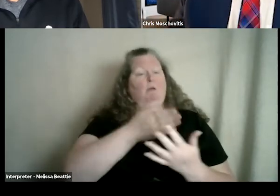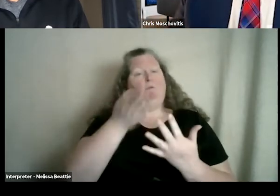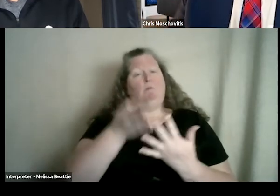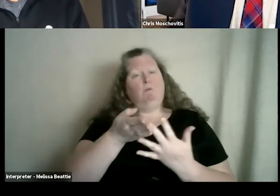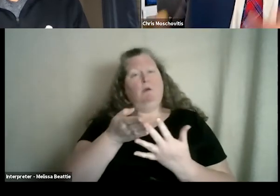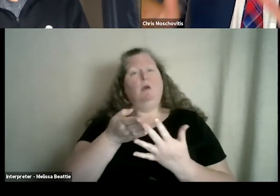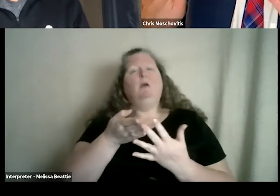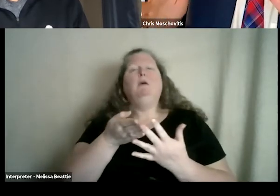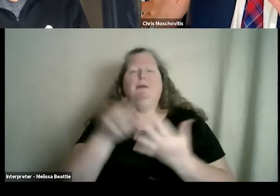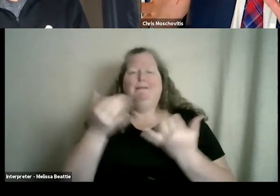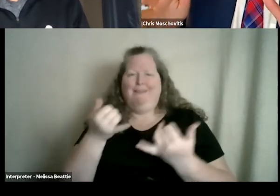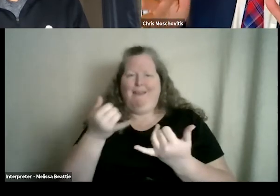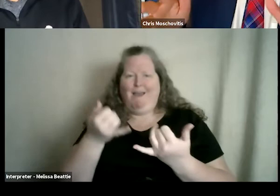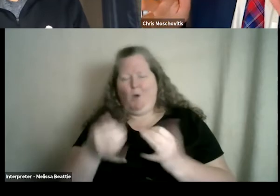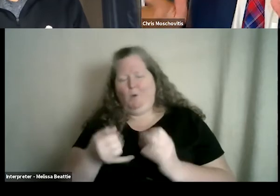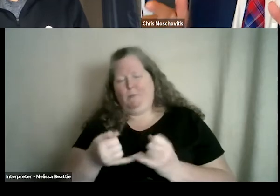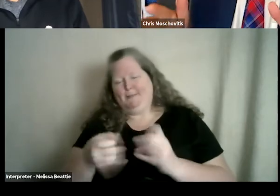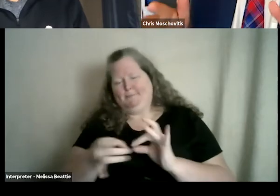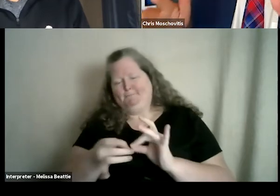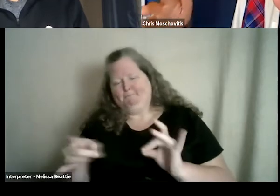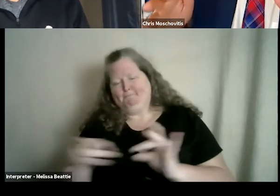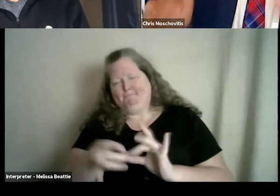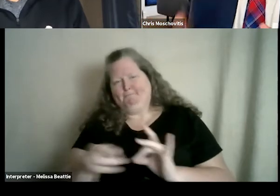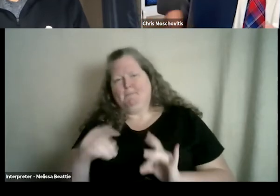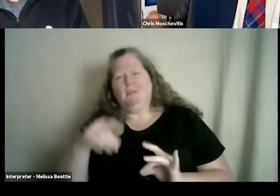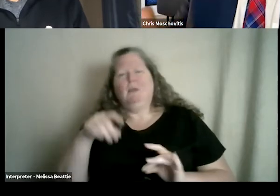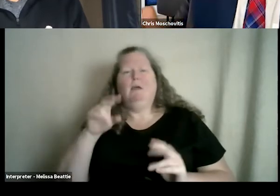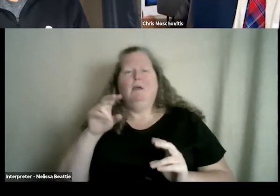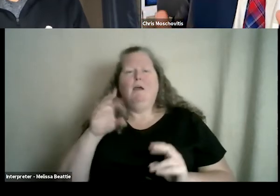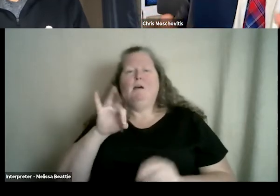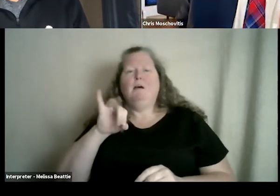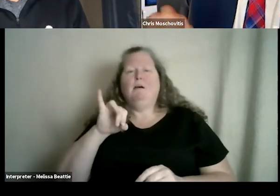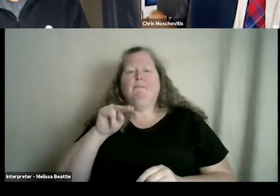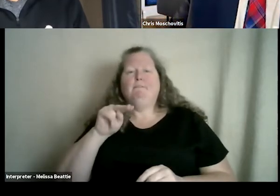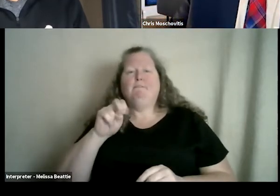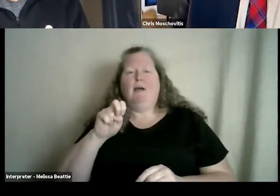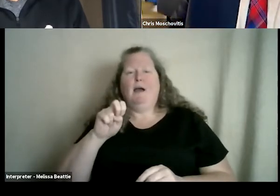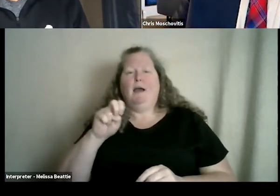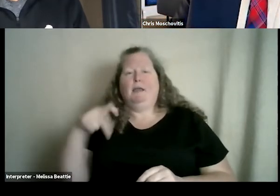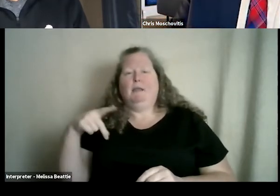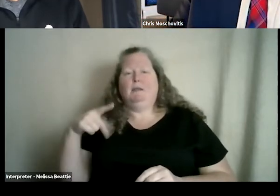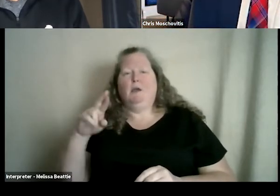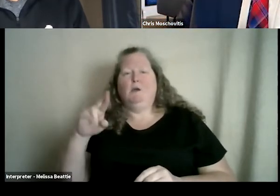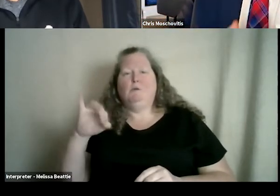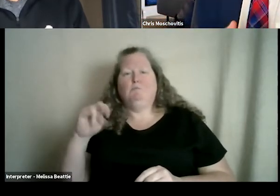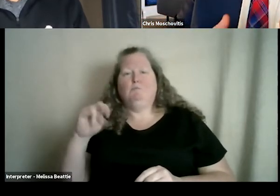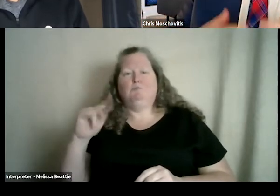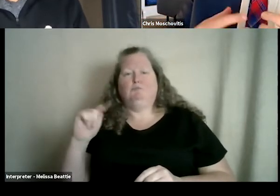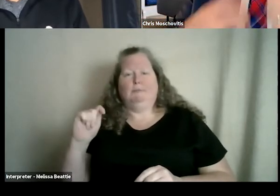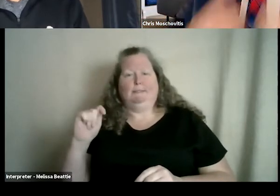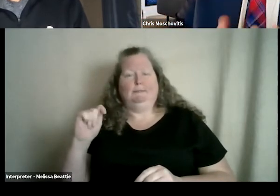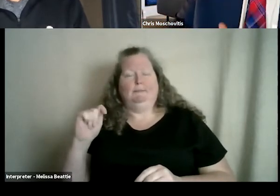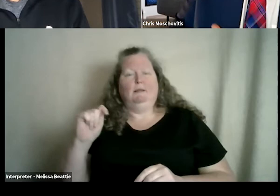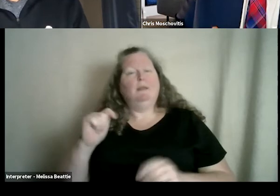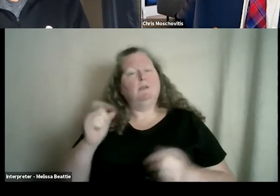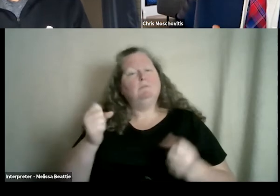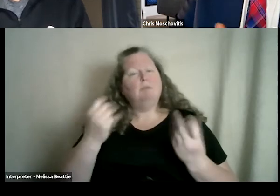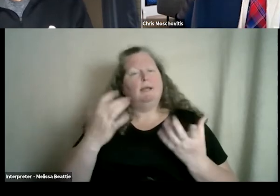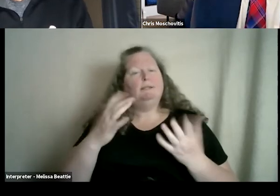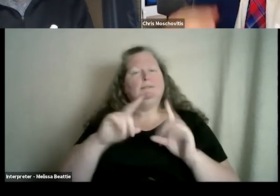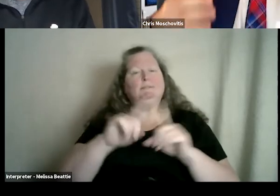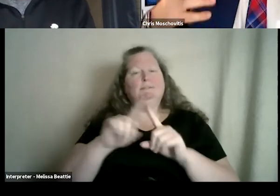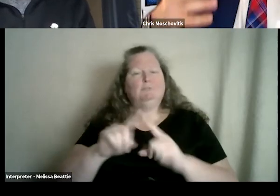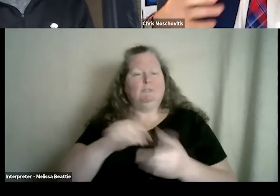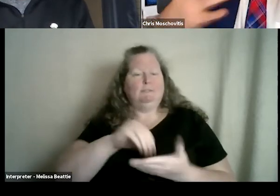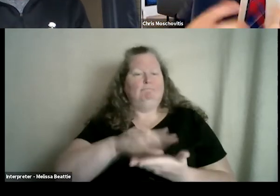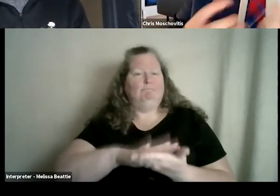fine print, because there are some fundamental documents, much like the Constitution is a foundational document,